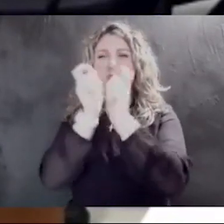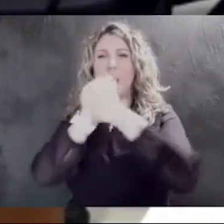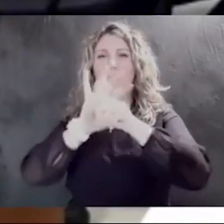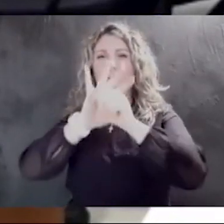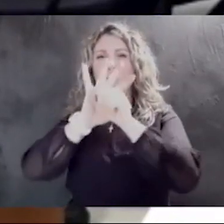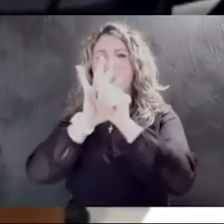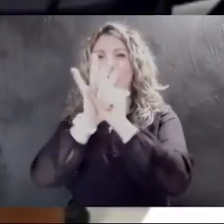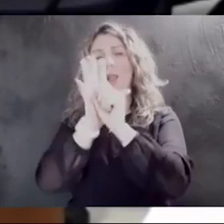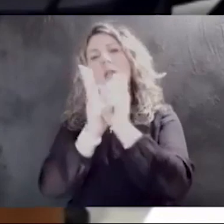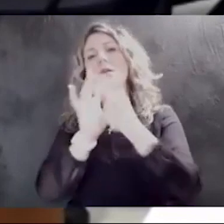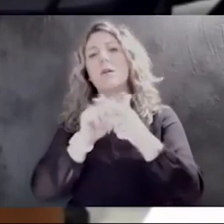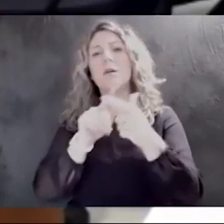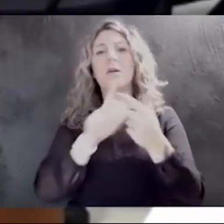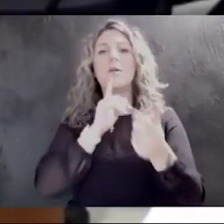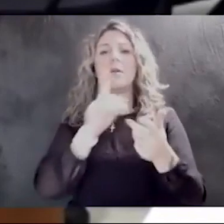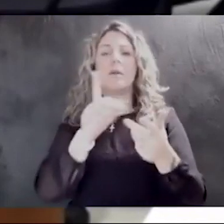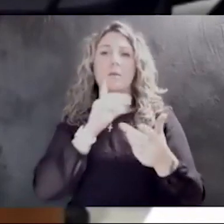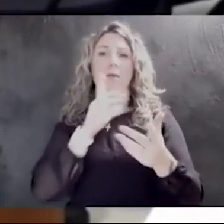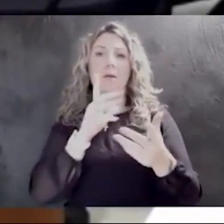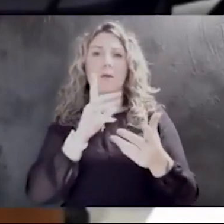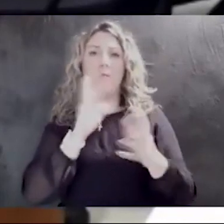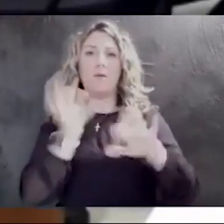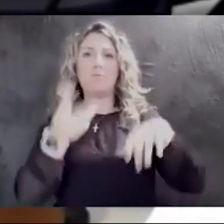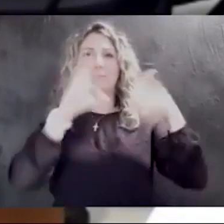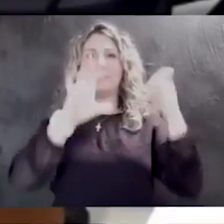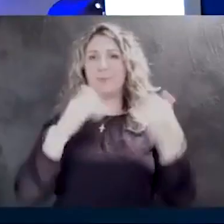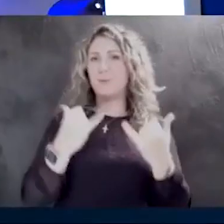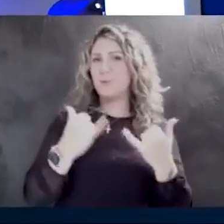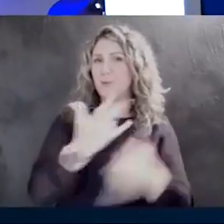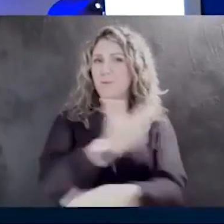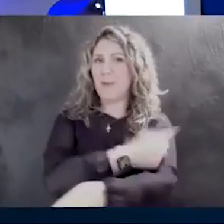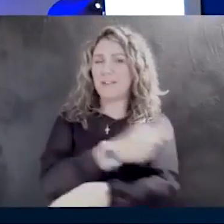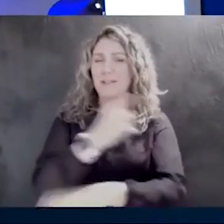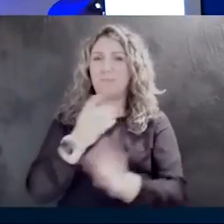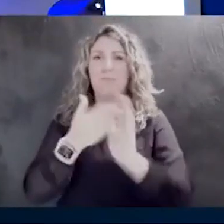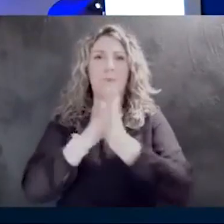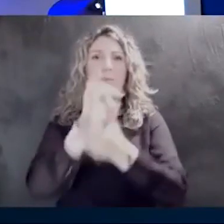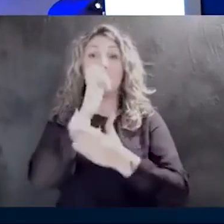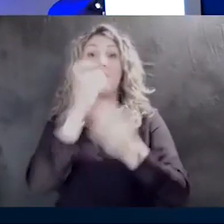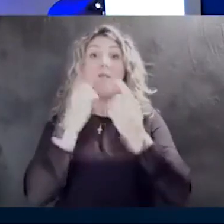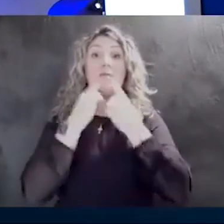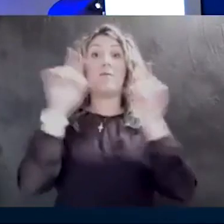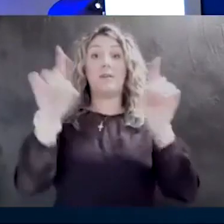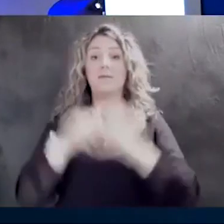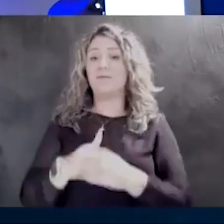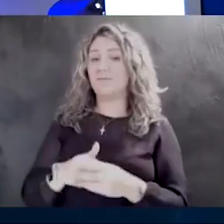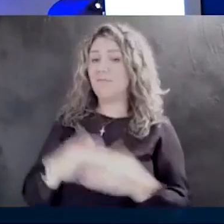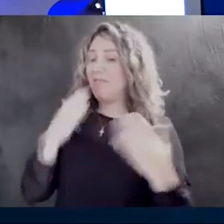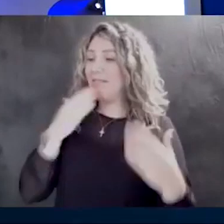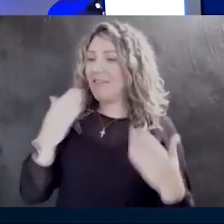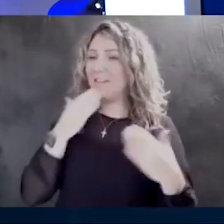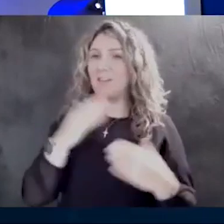then renders the current vaccine somewhat ineffective. Thank you. Raghu Adiga.